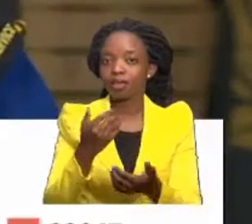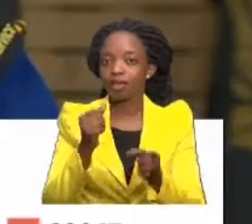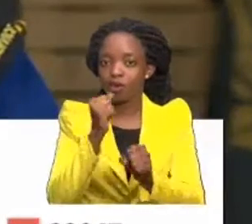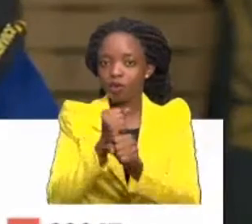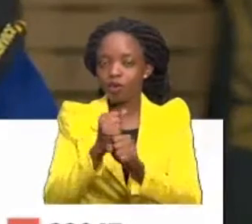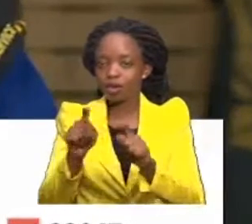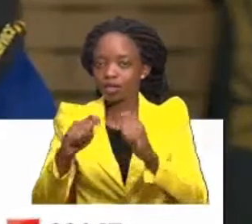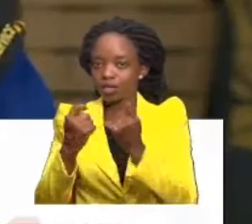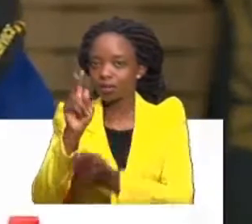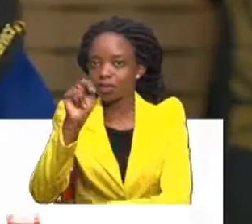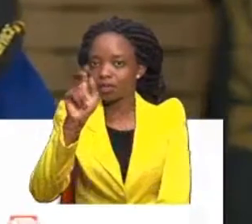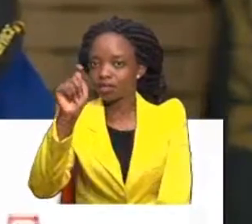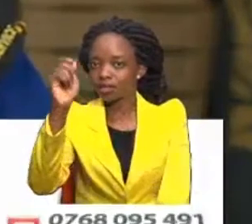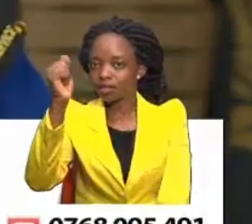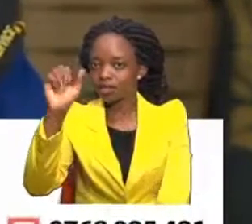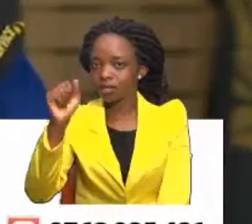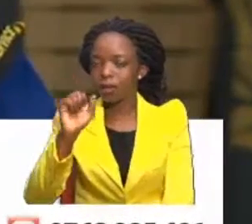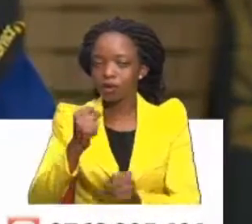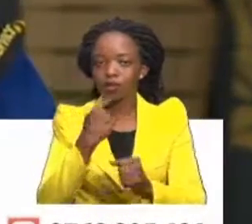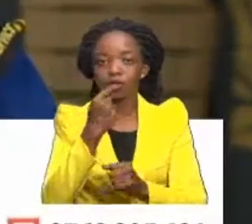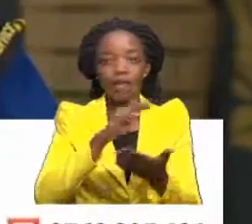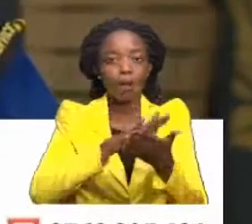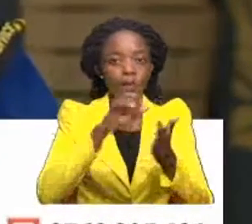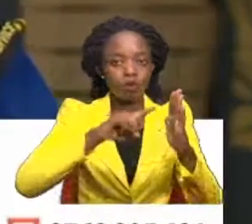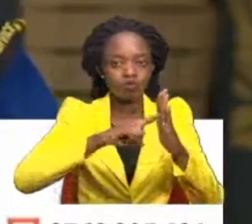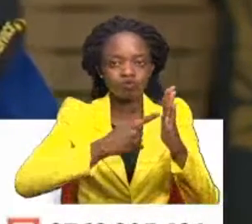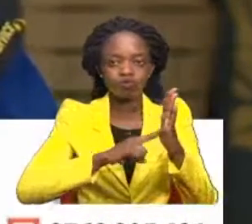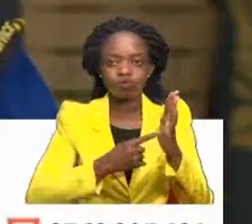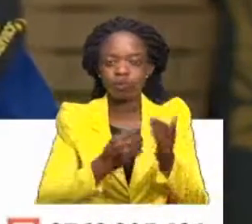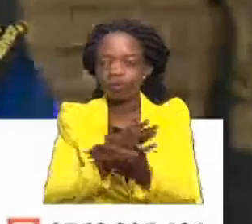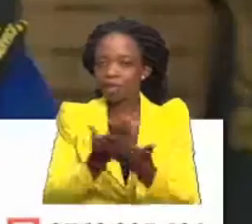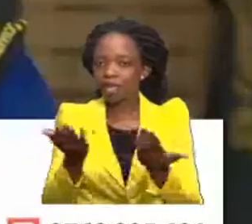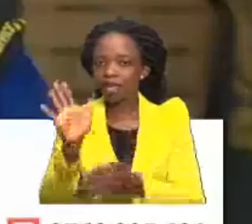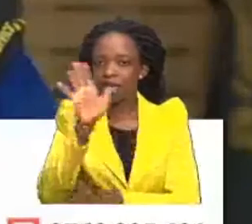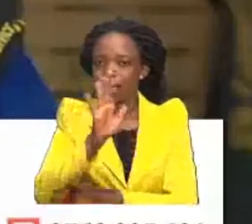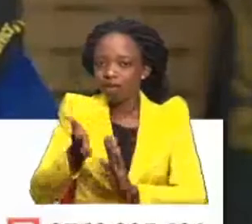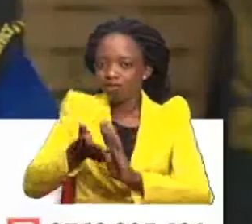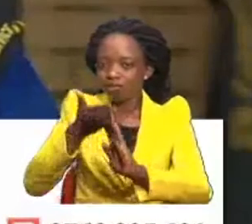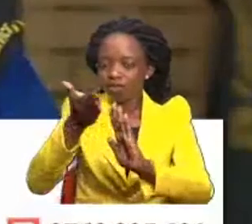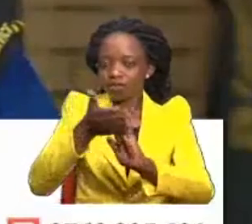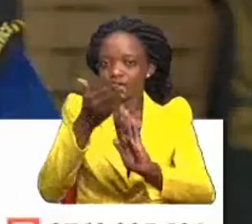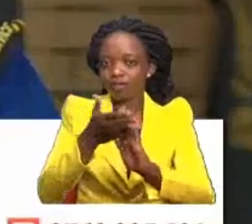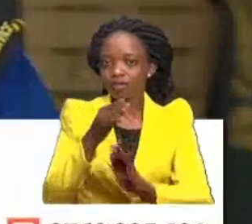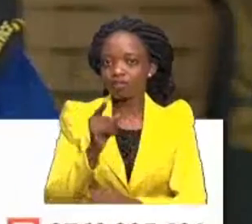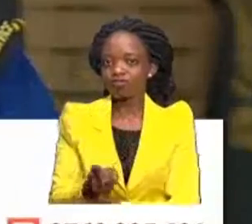NTSA will give you more details. Any of a speeding vehicle,